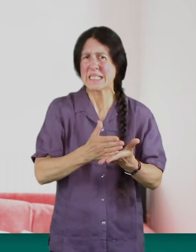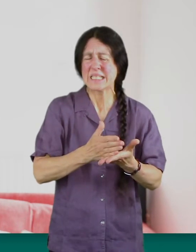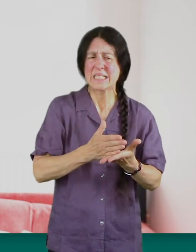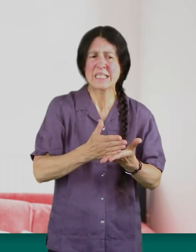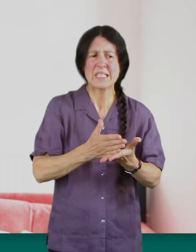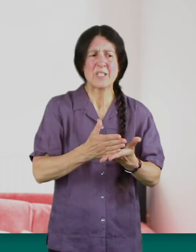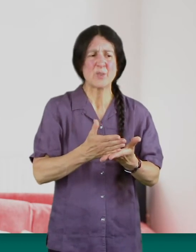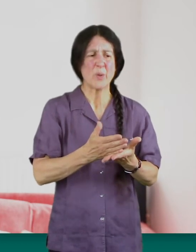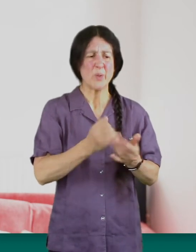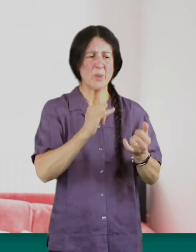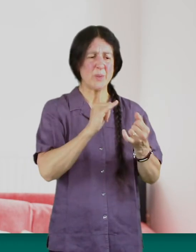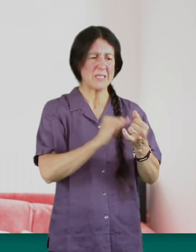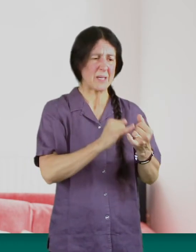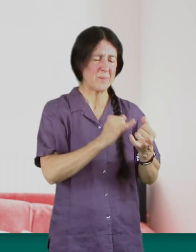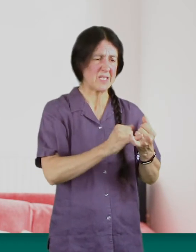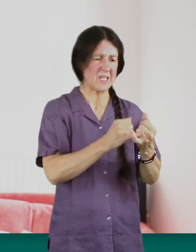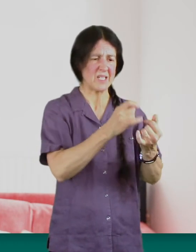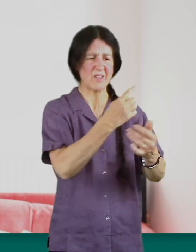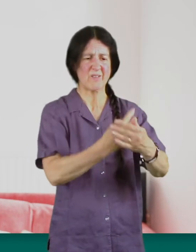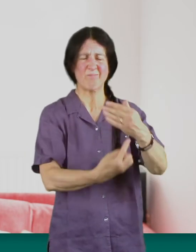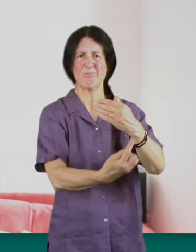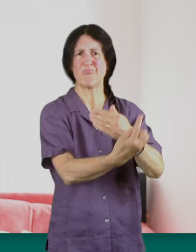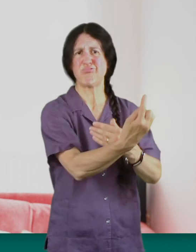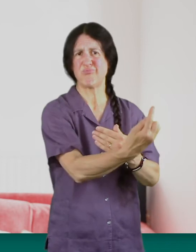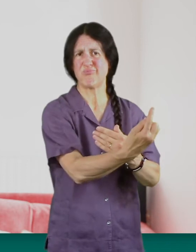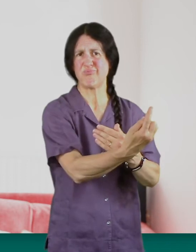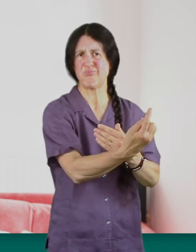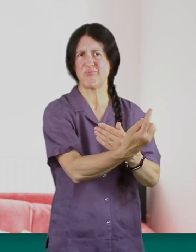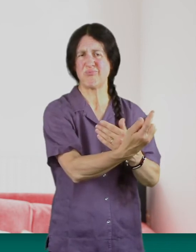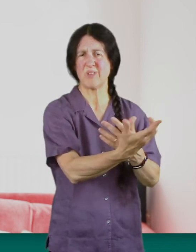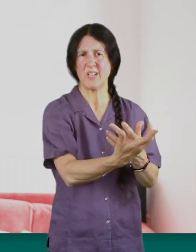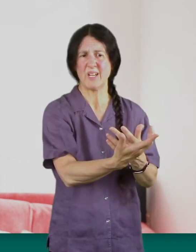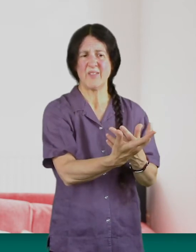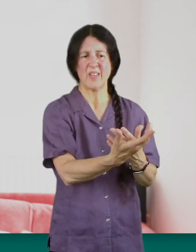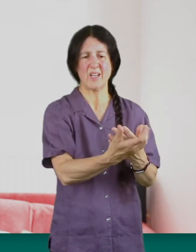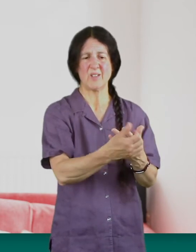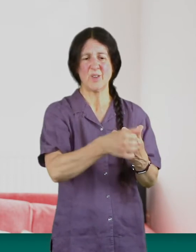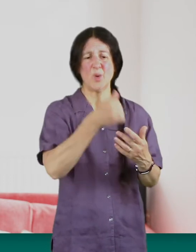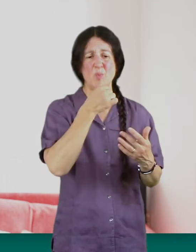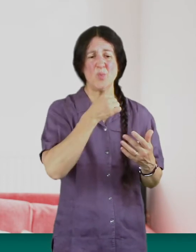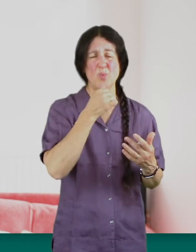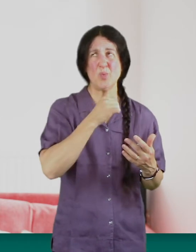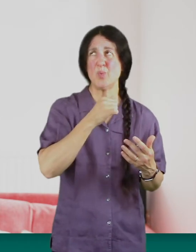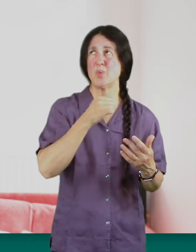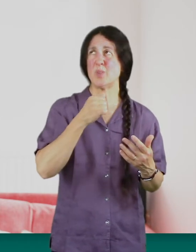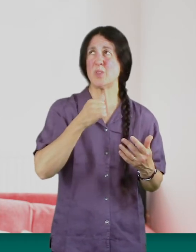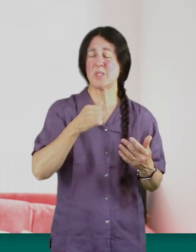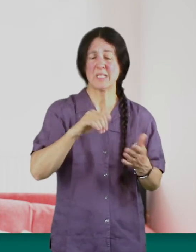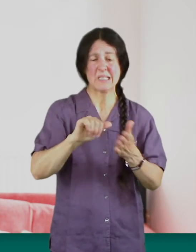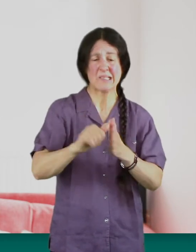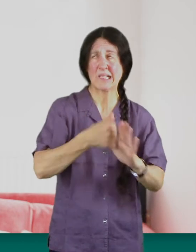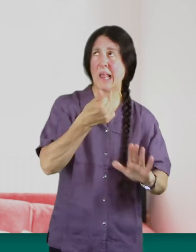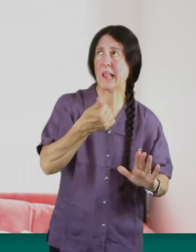isolation and use his gifts in a kind of abuse of power. And this is where I want to talk a bit